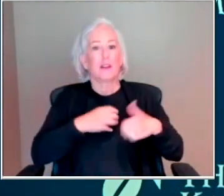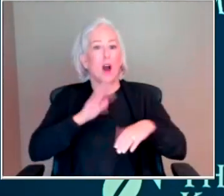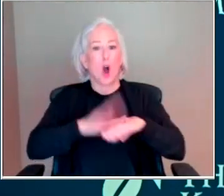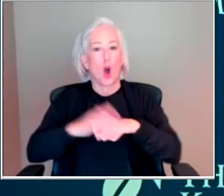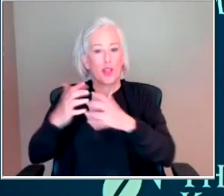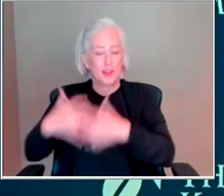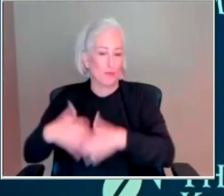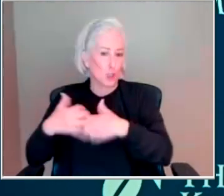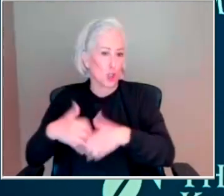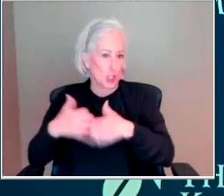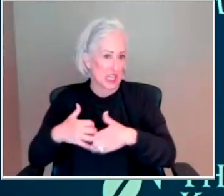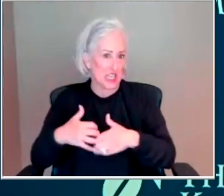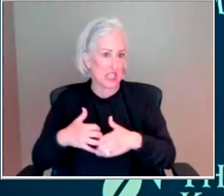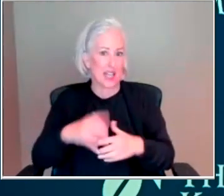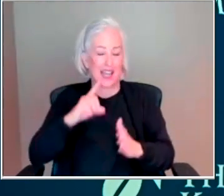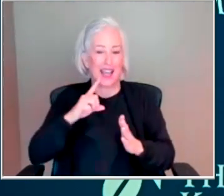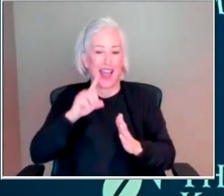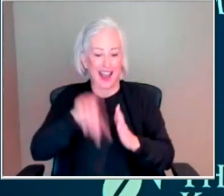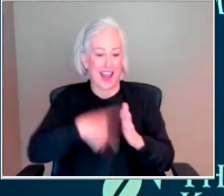some can take a day and a half, but the